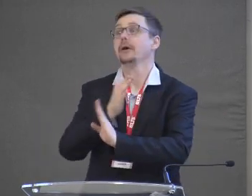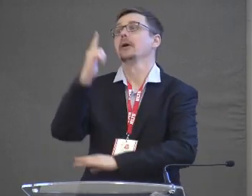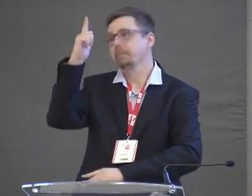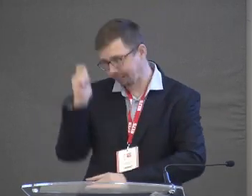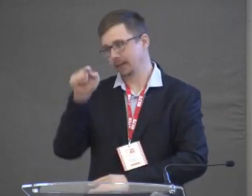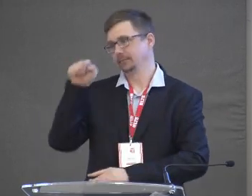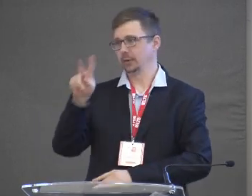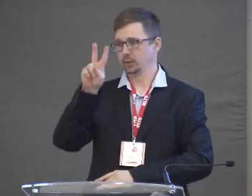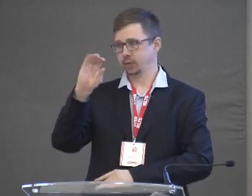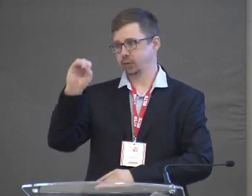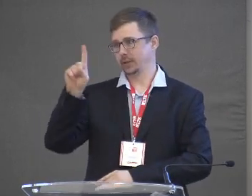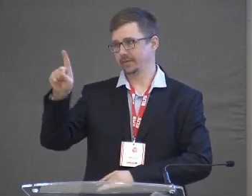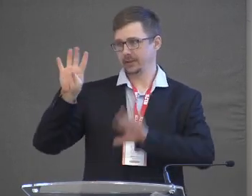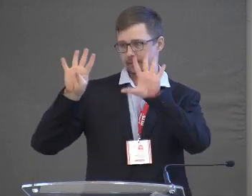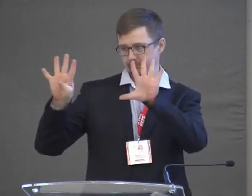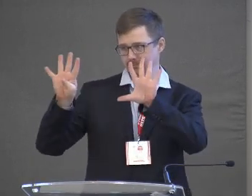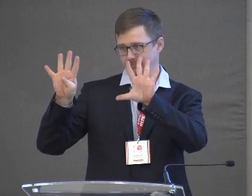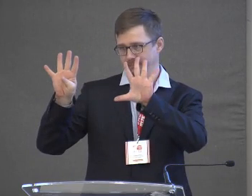In